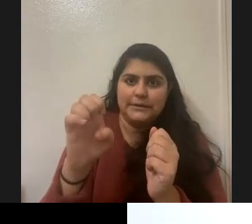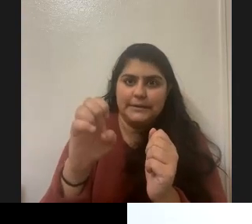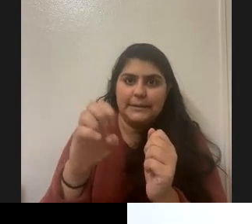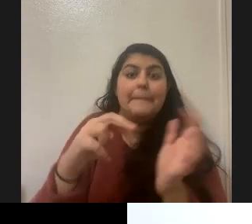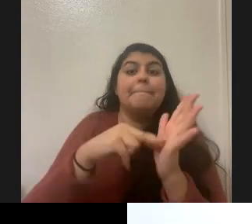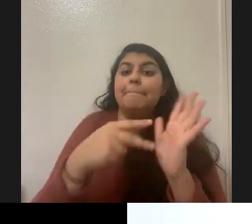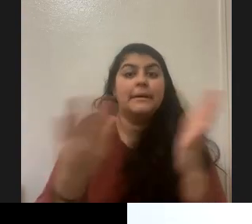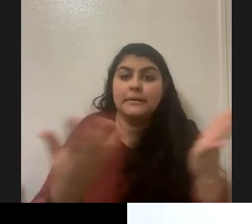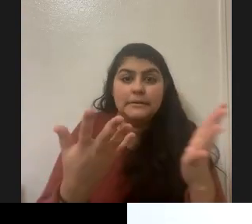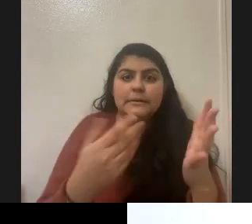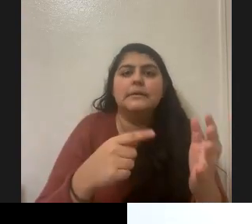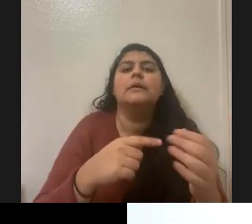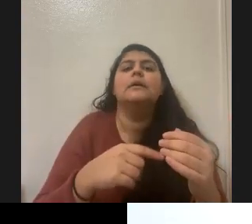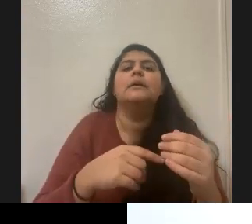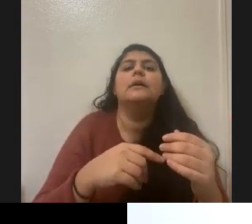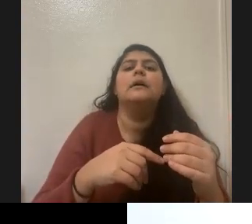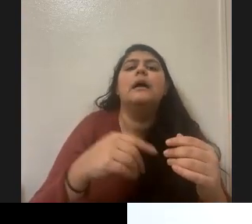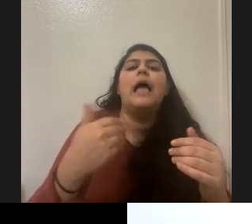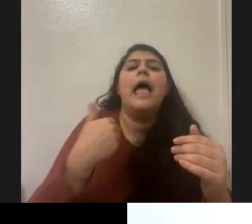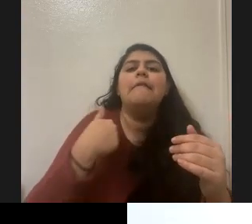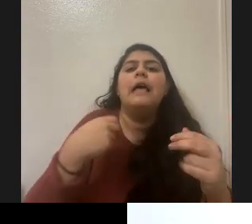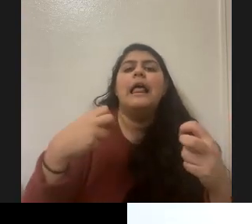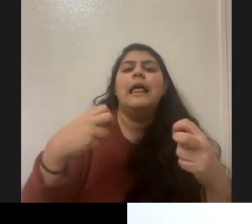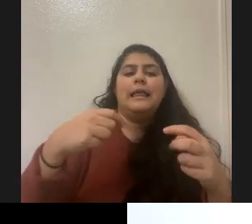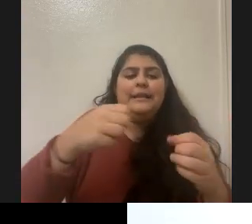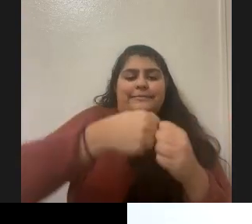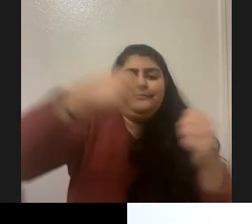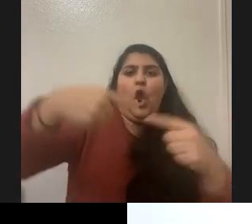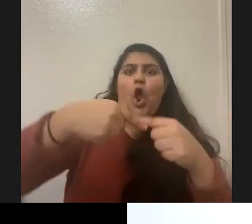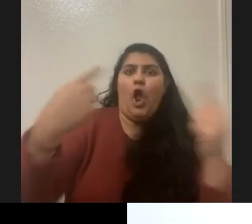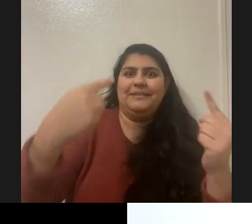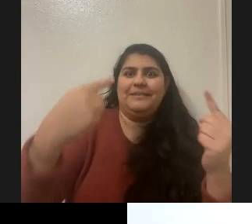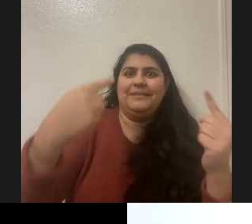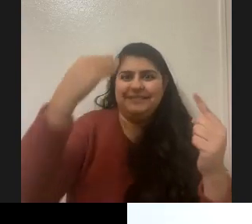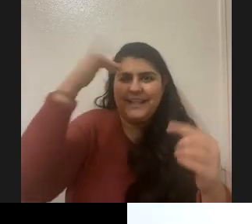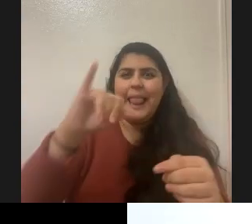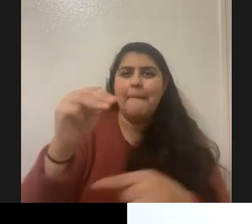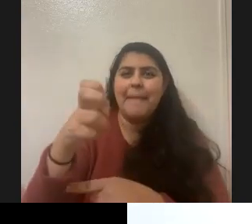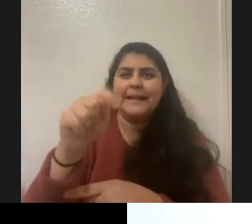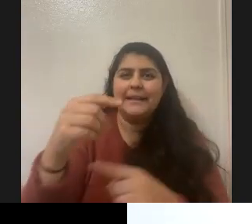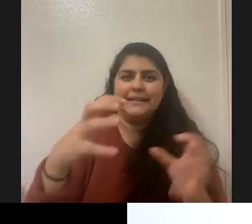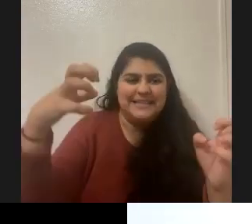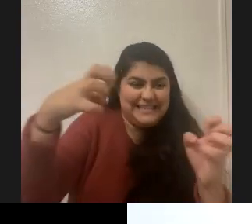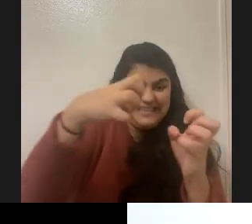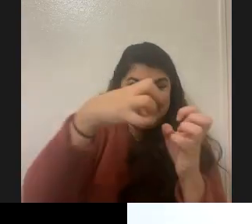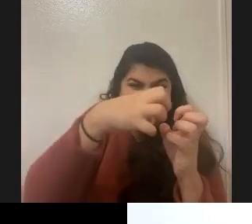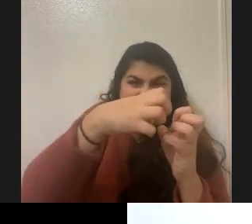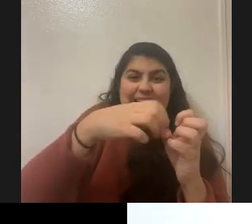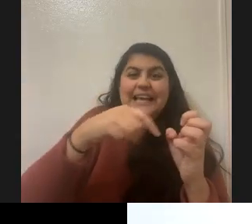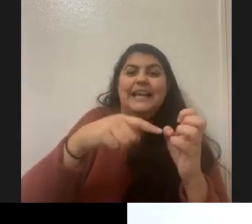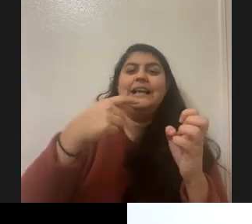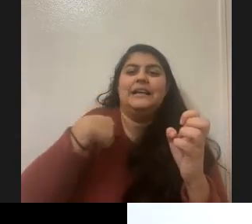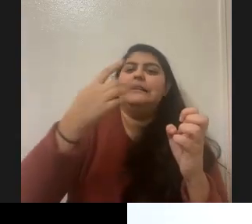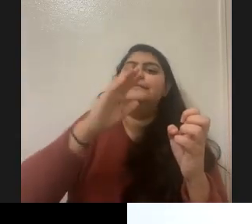overcomes this electrostatic repulsion, meaning it that force that makes them want to not be together, we overcome it